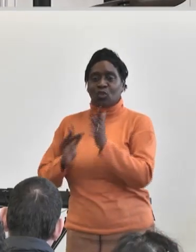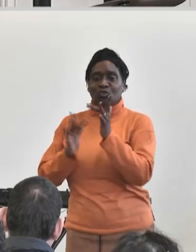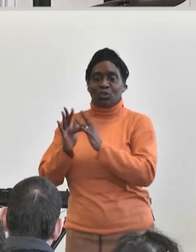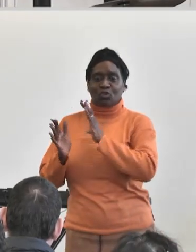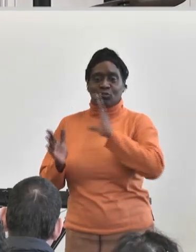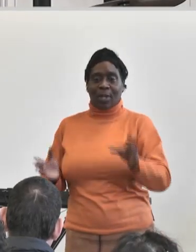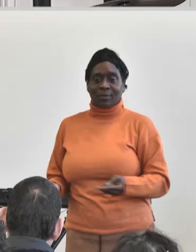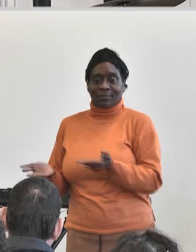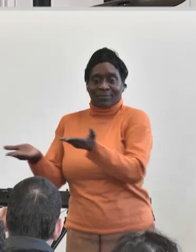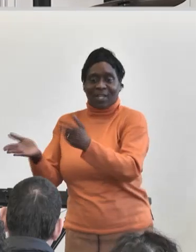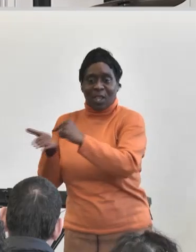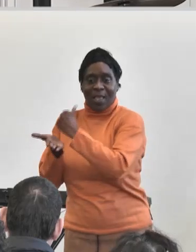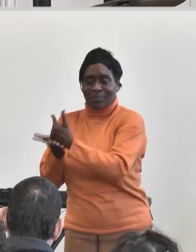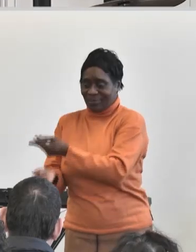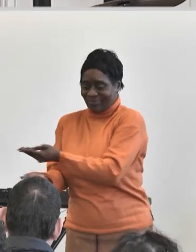Christ.